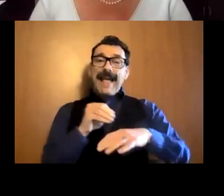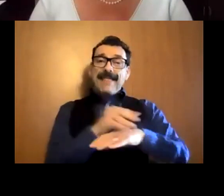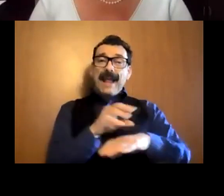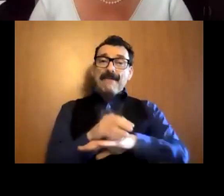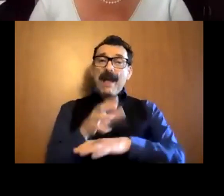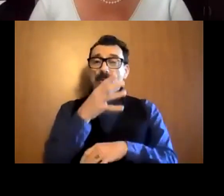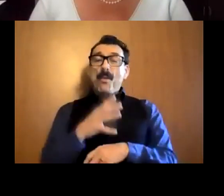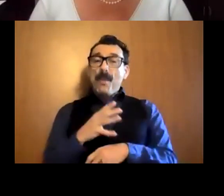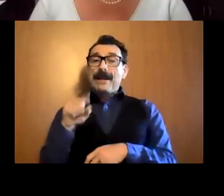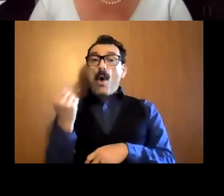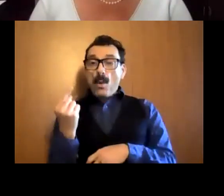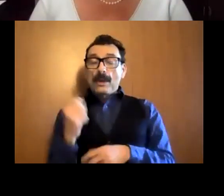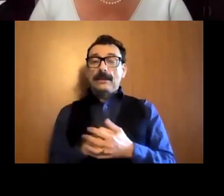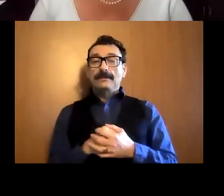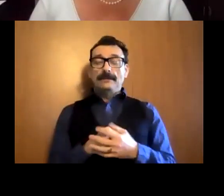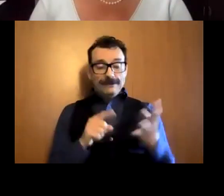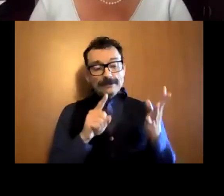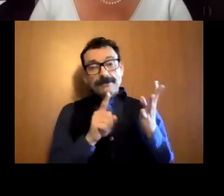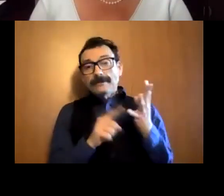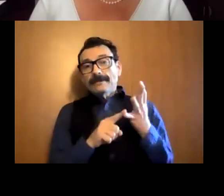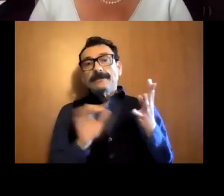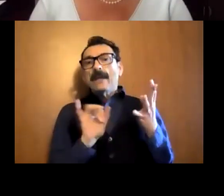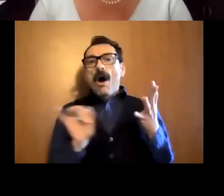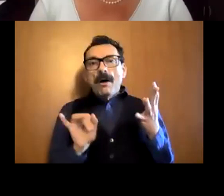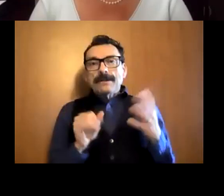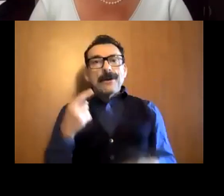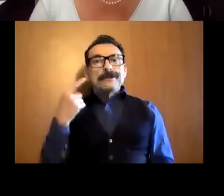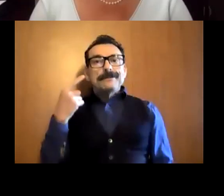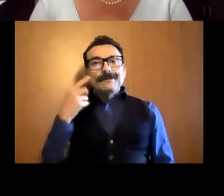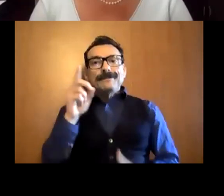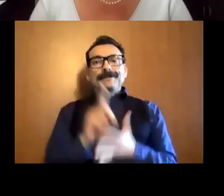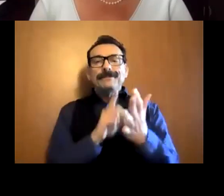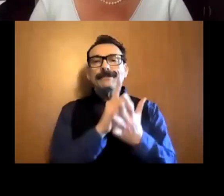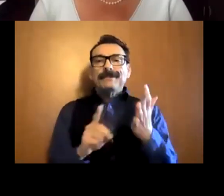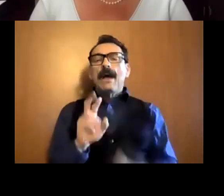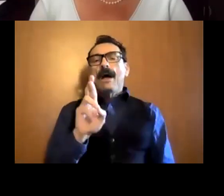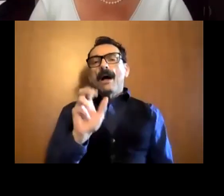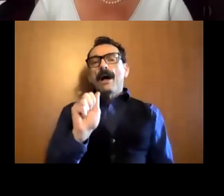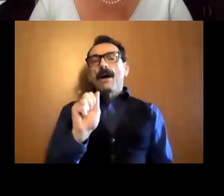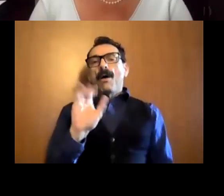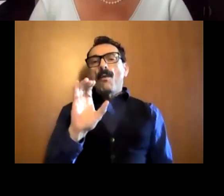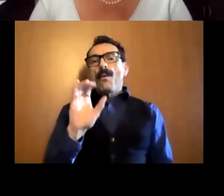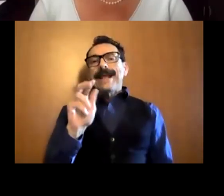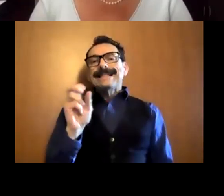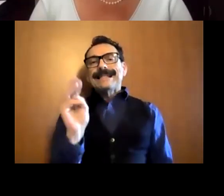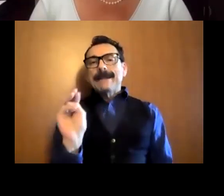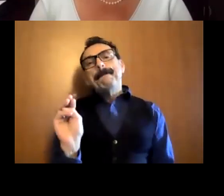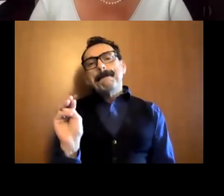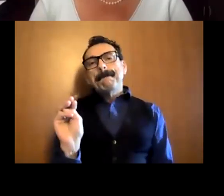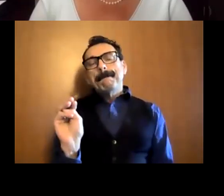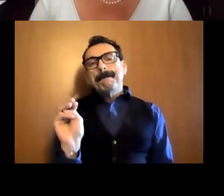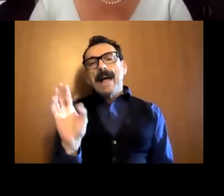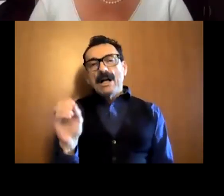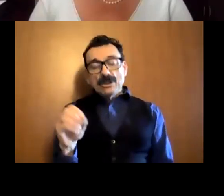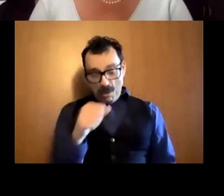of us also encounter racism, right? So we're talking about these opportunities that sort of already set